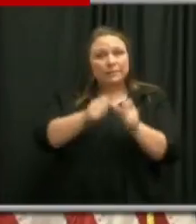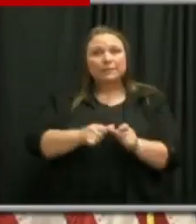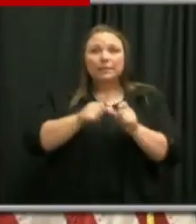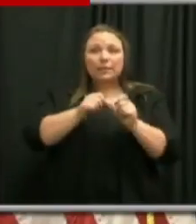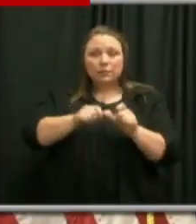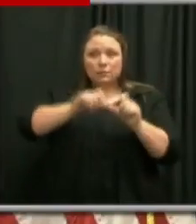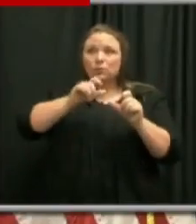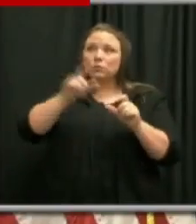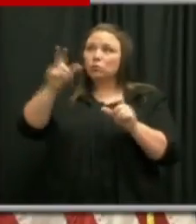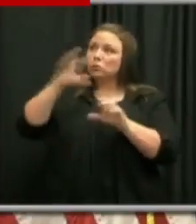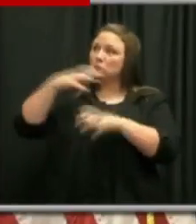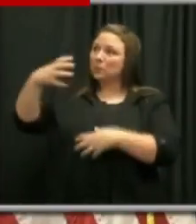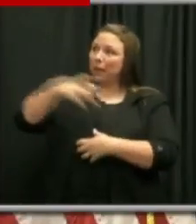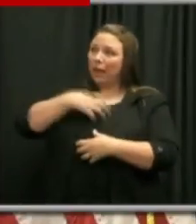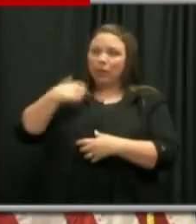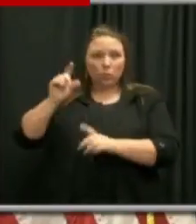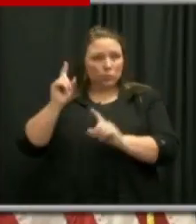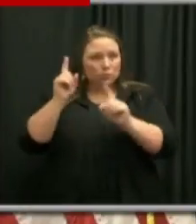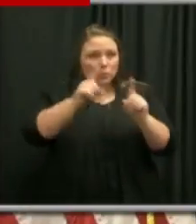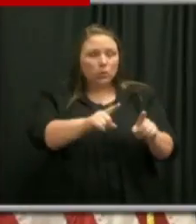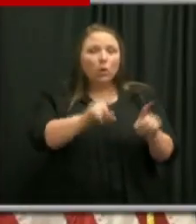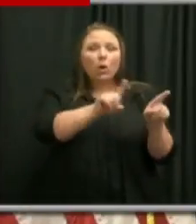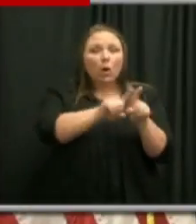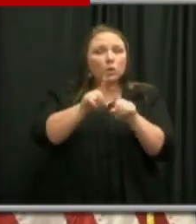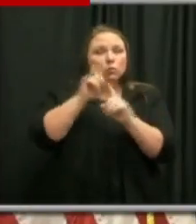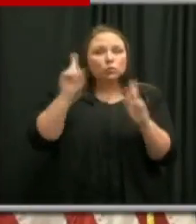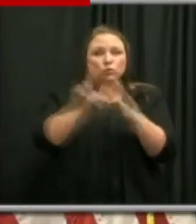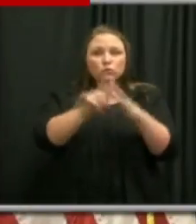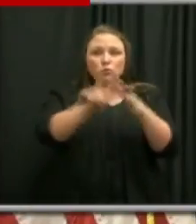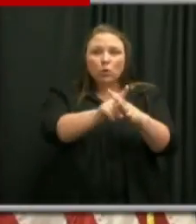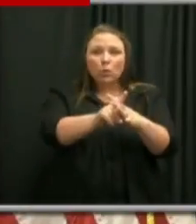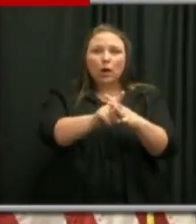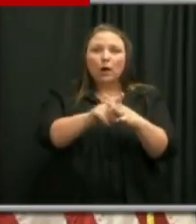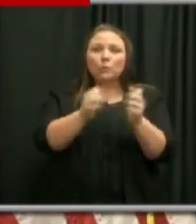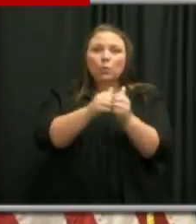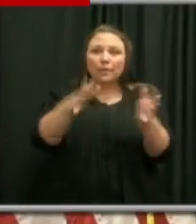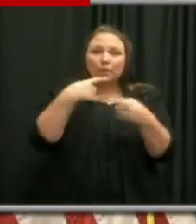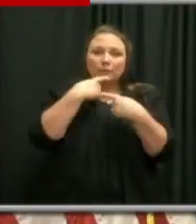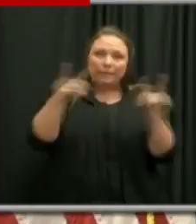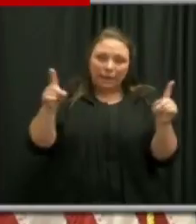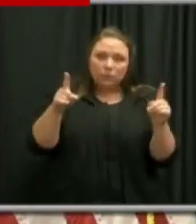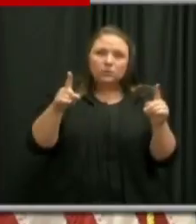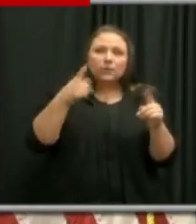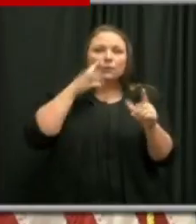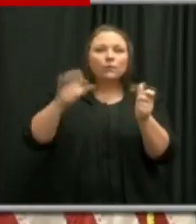these complaints. We'll also conduct unannounced follow-up visits to any bars or